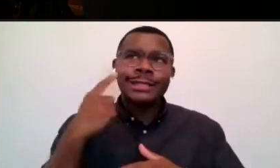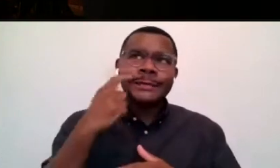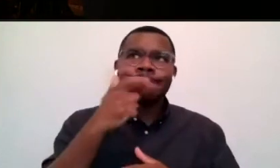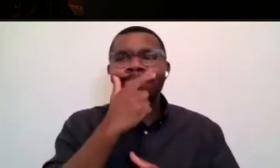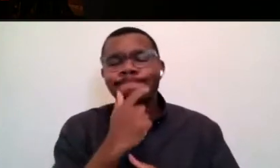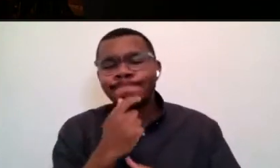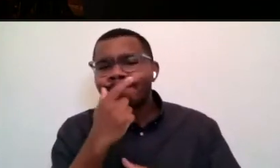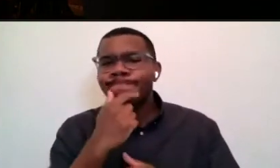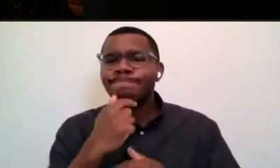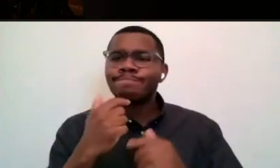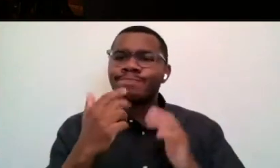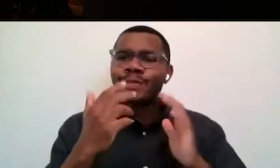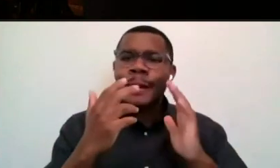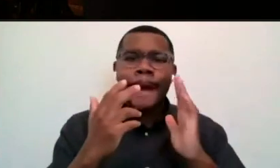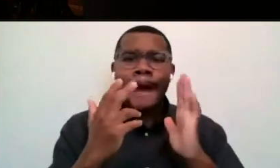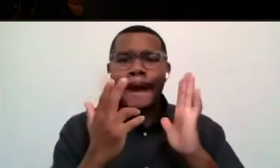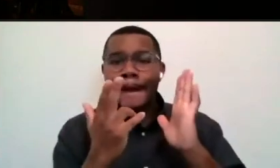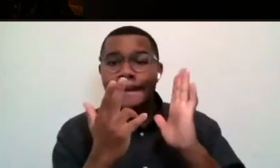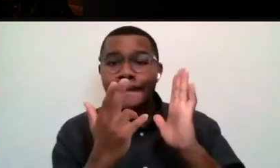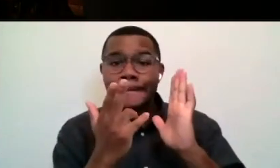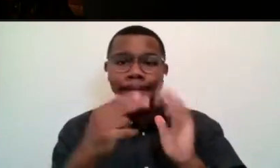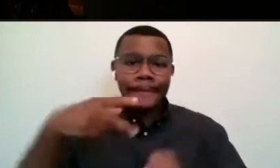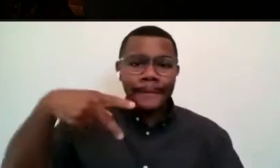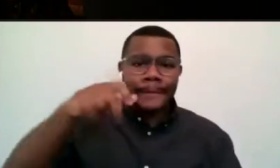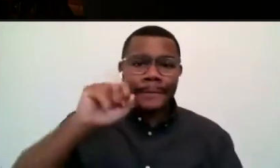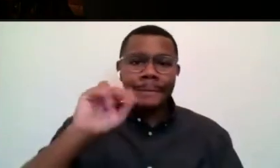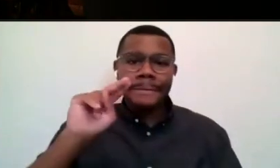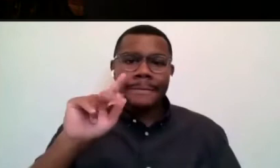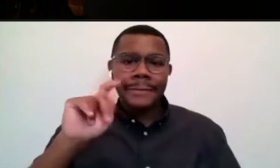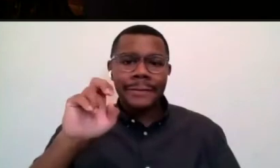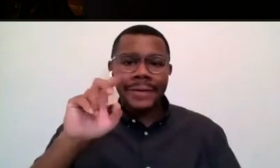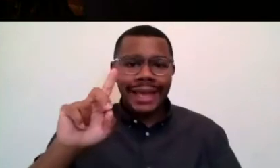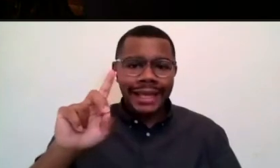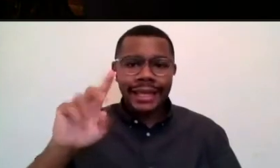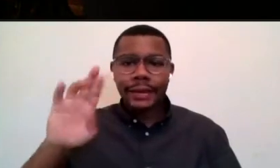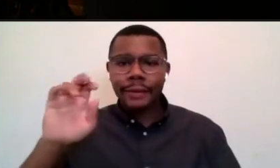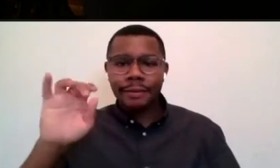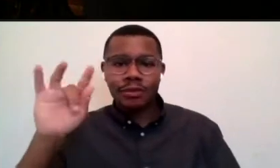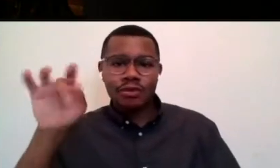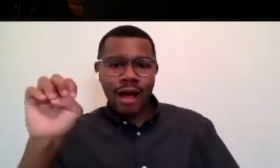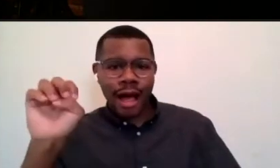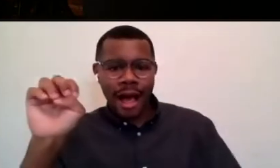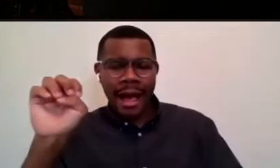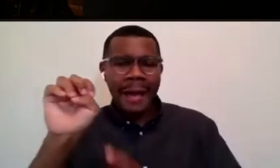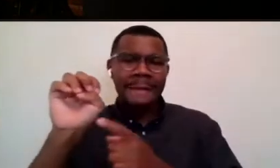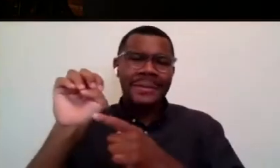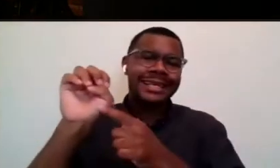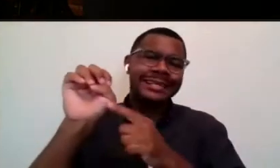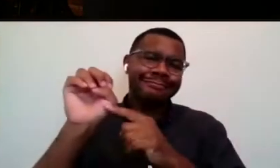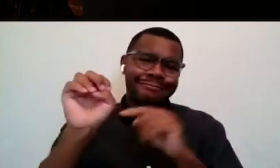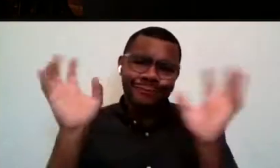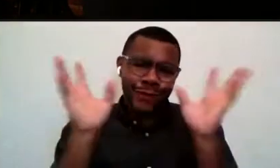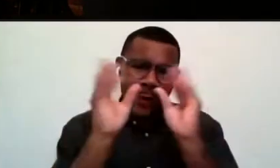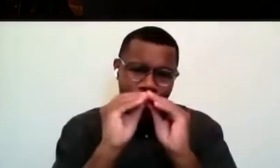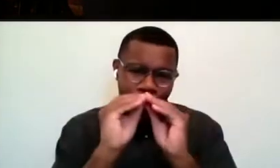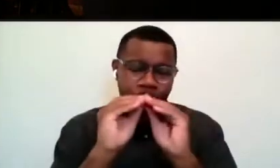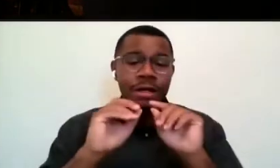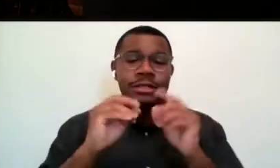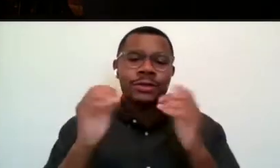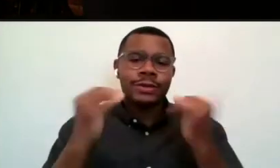Bride is physically no more. So all of a sudden, I'm here, but I'm working on two books. And the Pew has said, look,